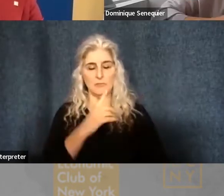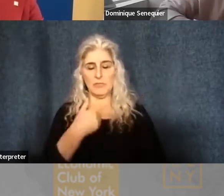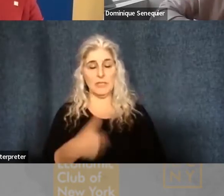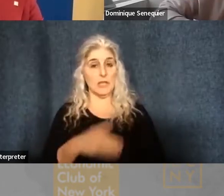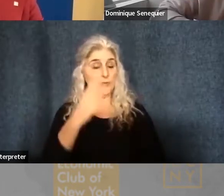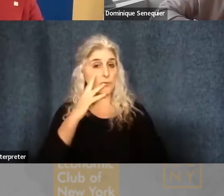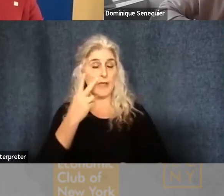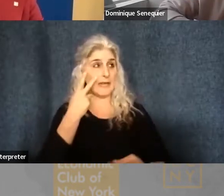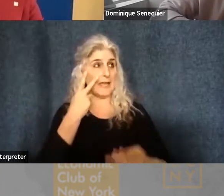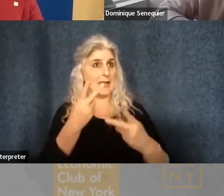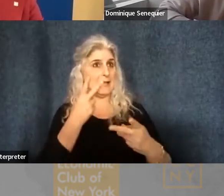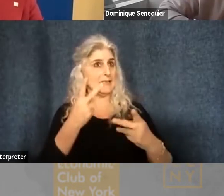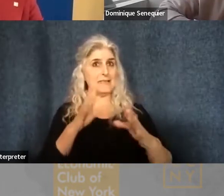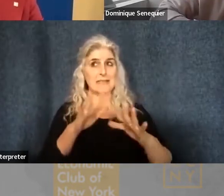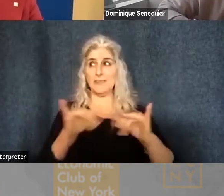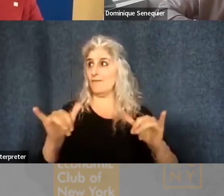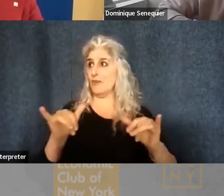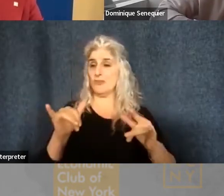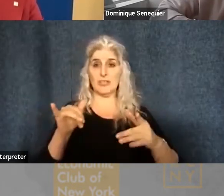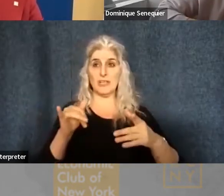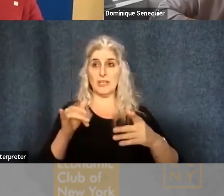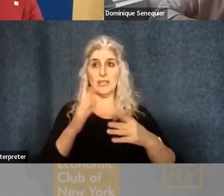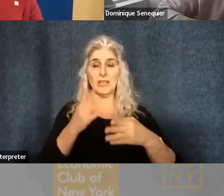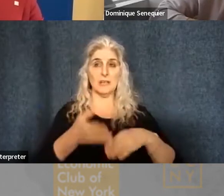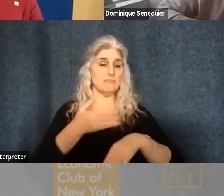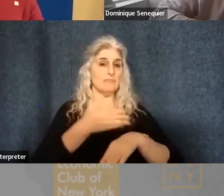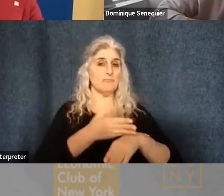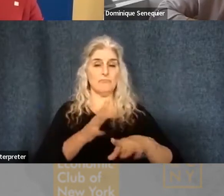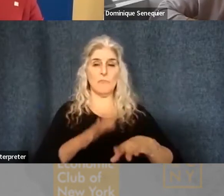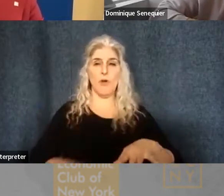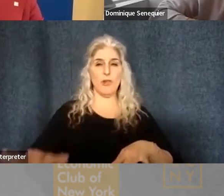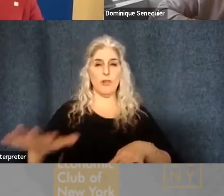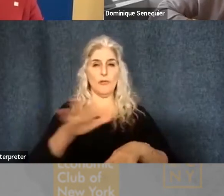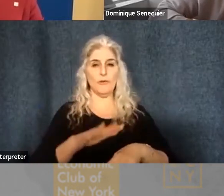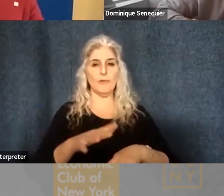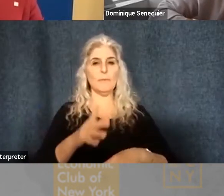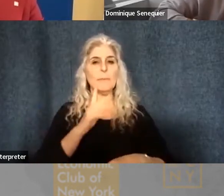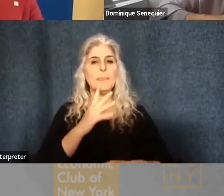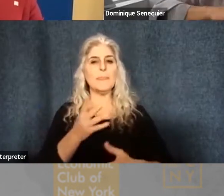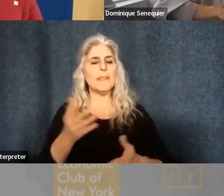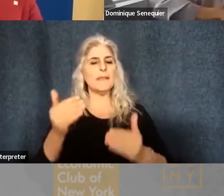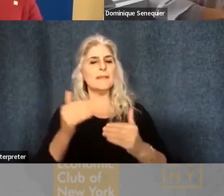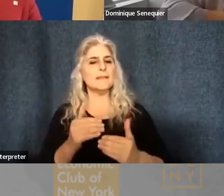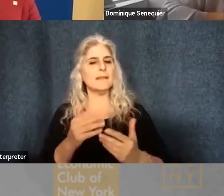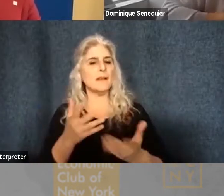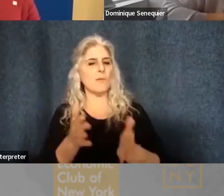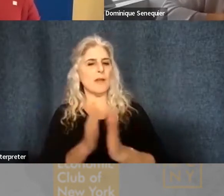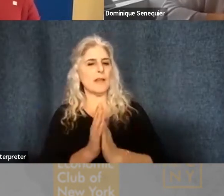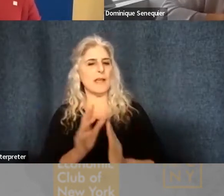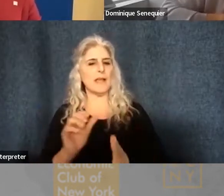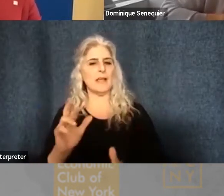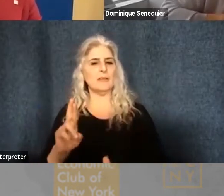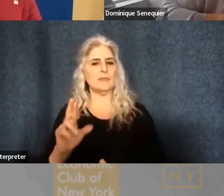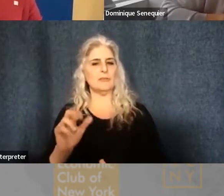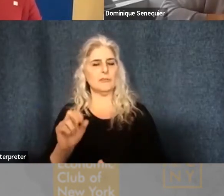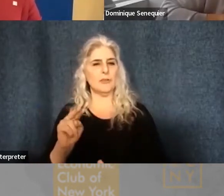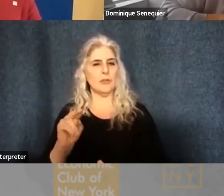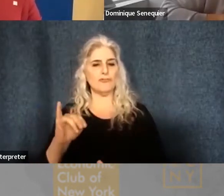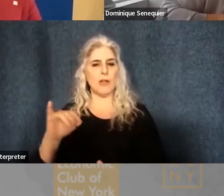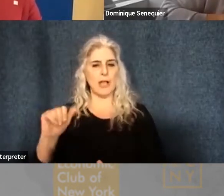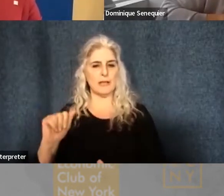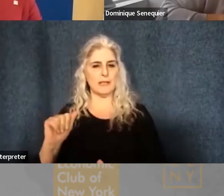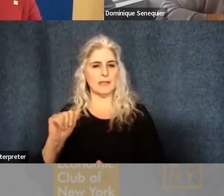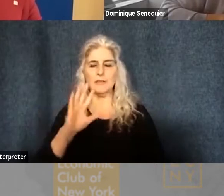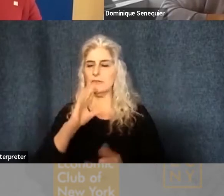see it everywhere. Great. I want to bring Rania in here to talk a little bit, push forward a little bit on